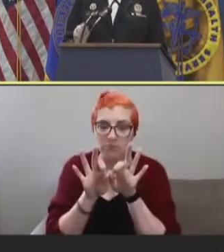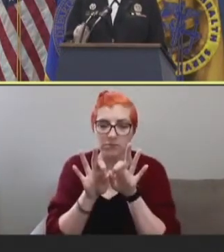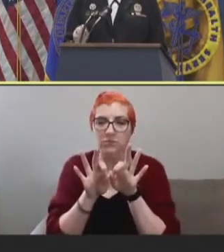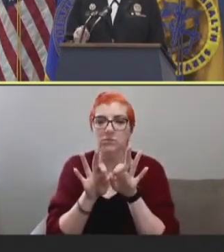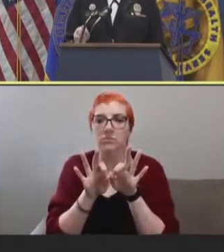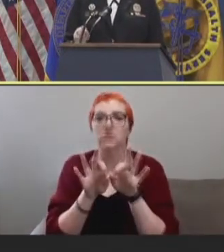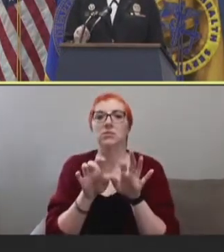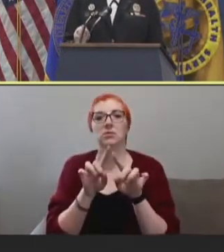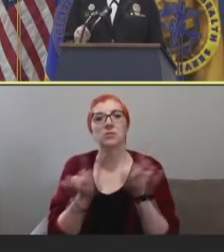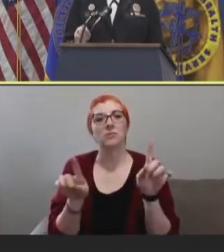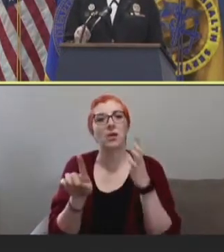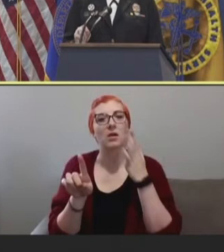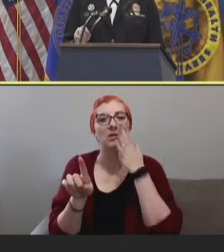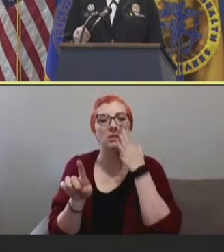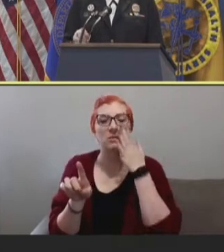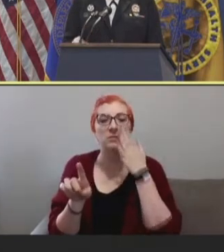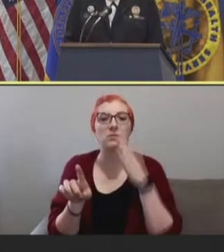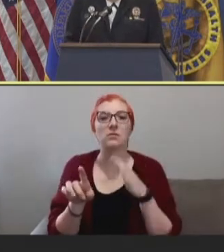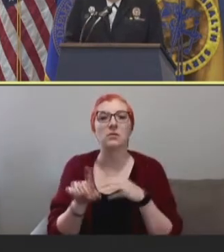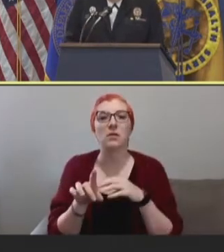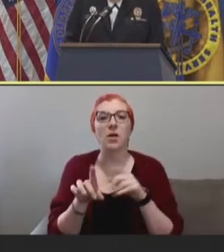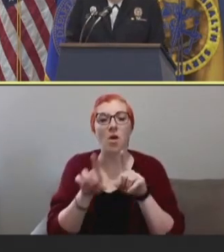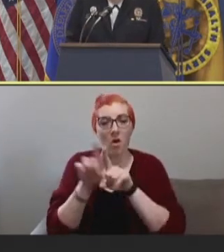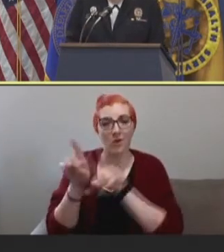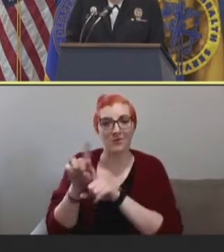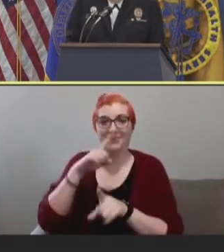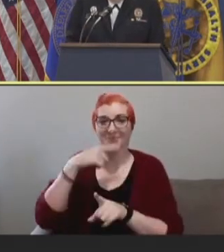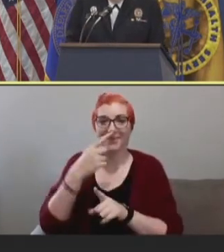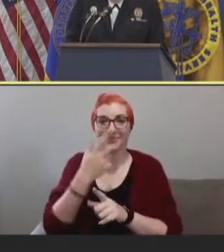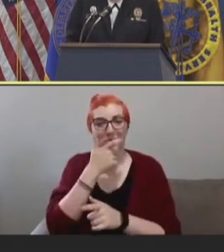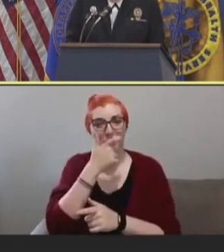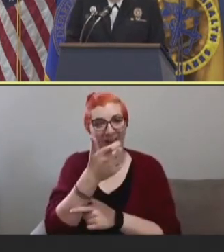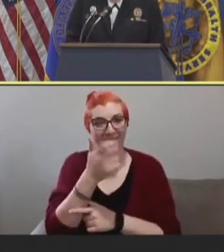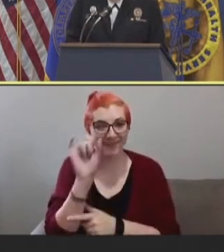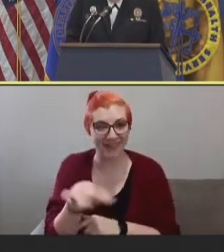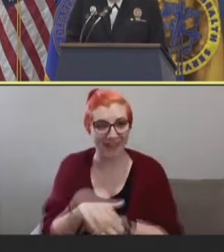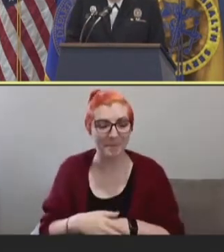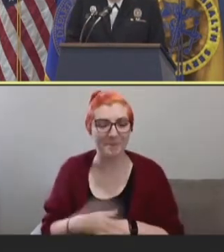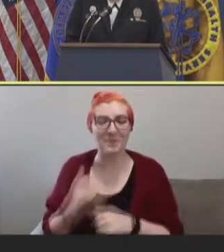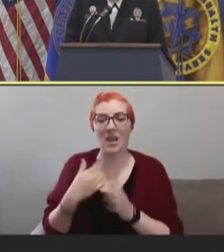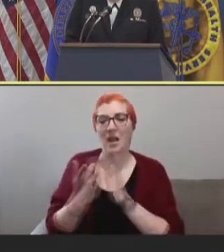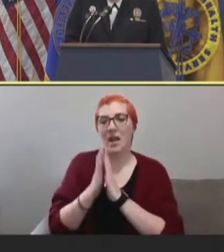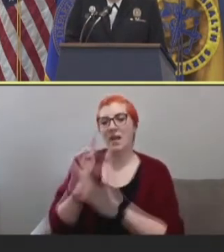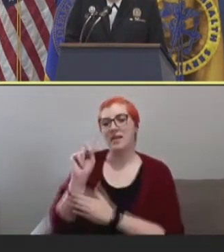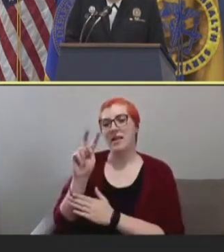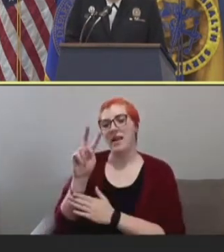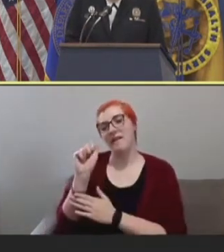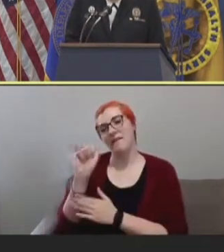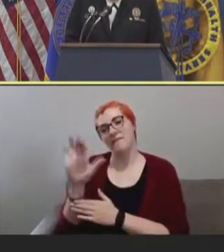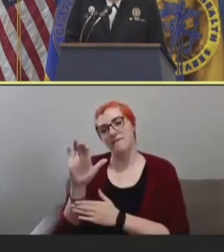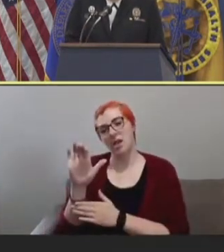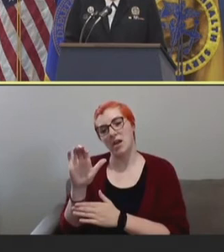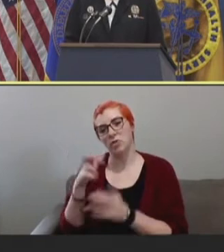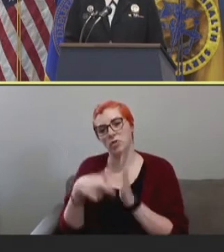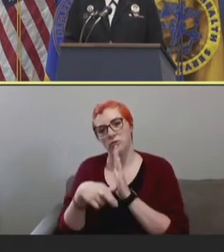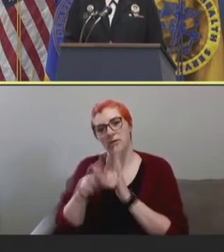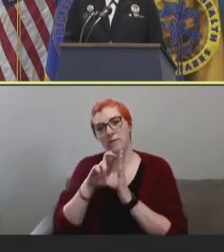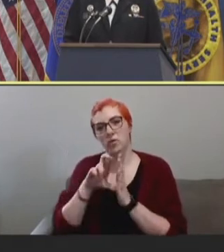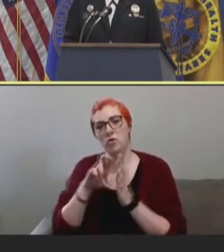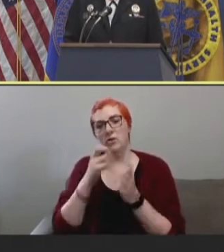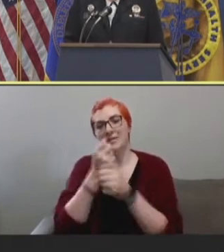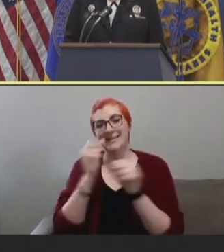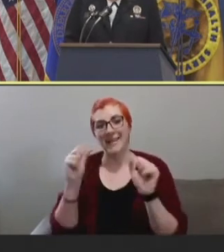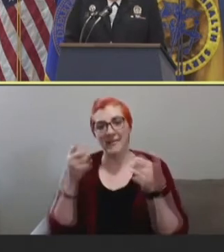very much in the public eye. I asked NVAC to review previous vaccine safety efforts and provide